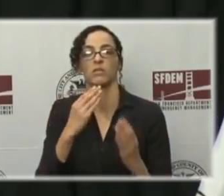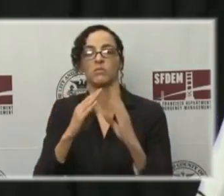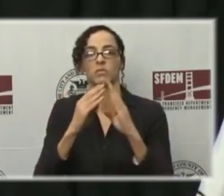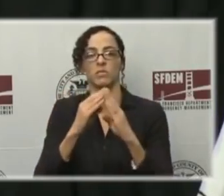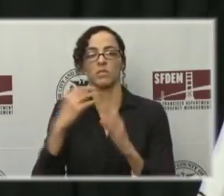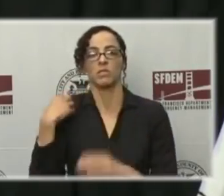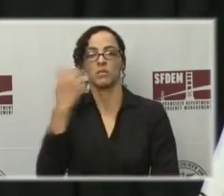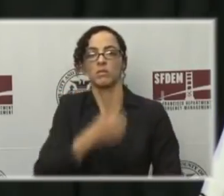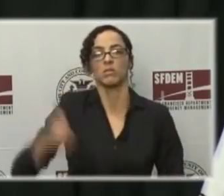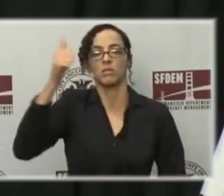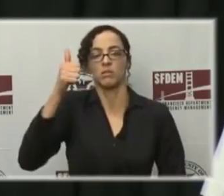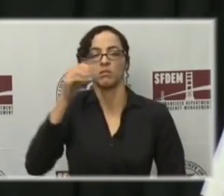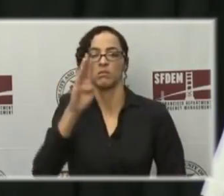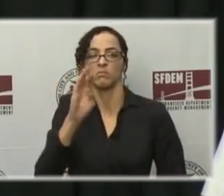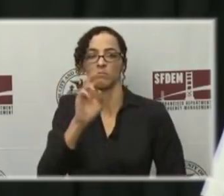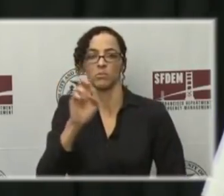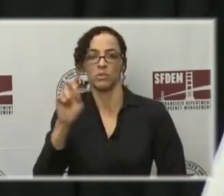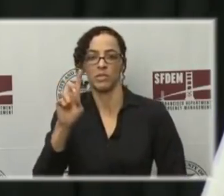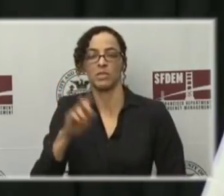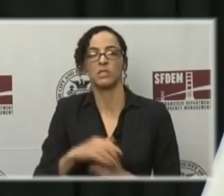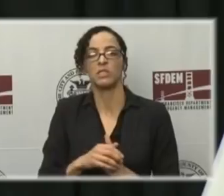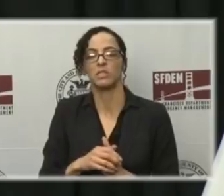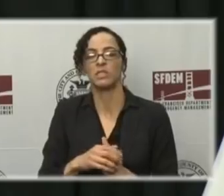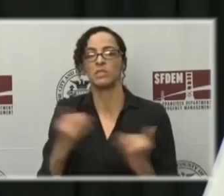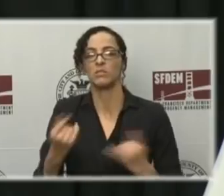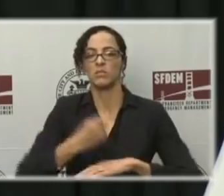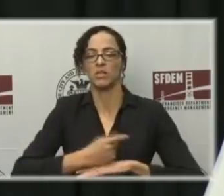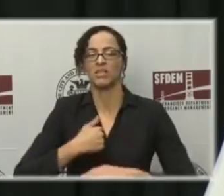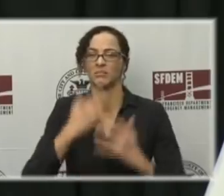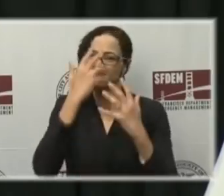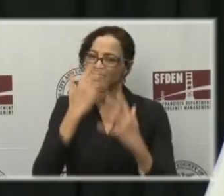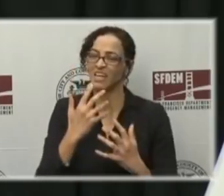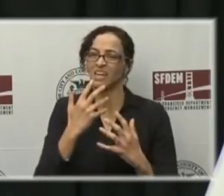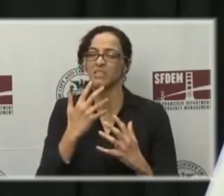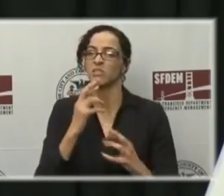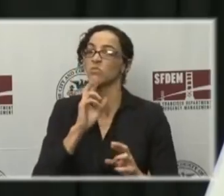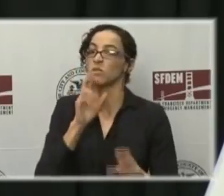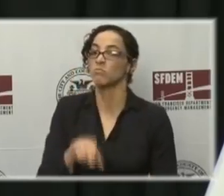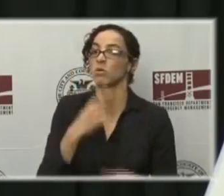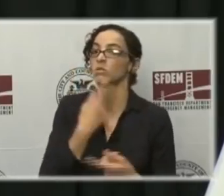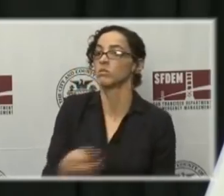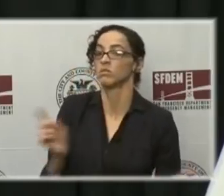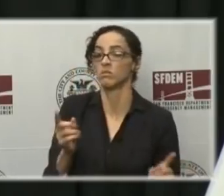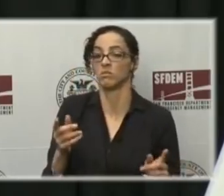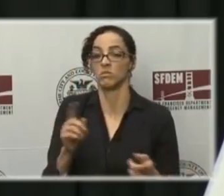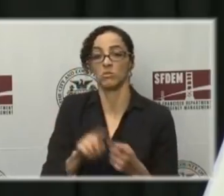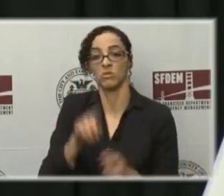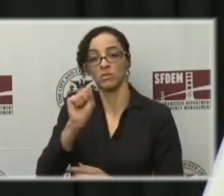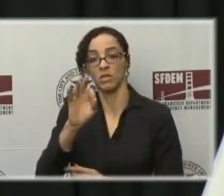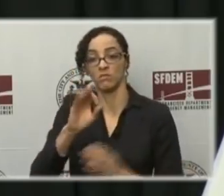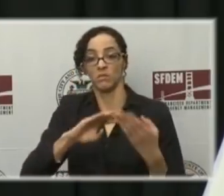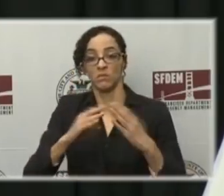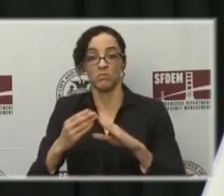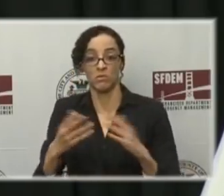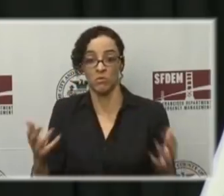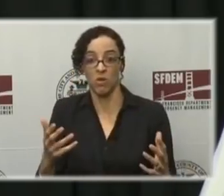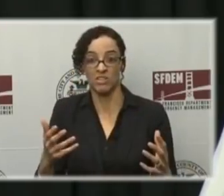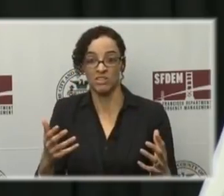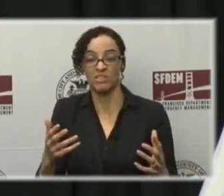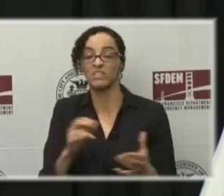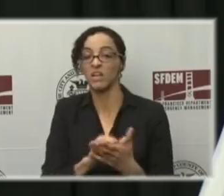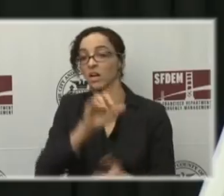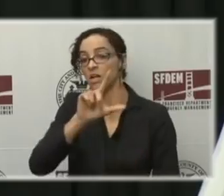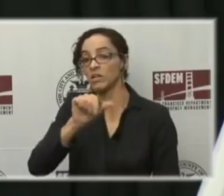Today, I am saddened to report to the San Francisco community that Laguna Honda Hospital has a growing